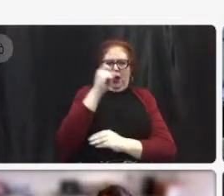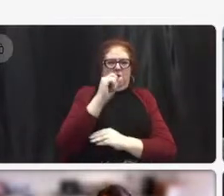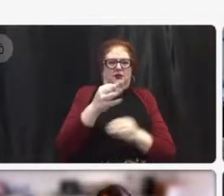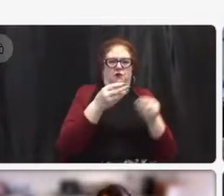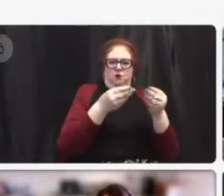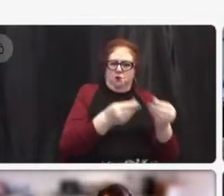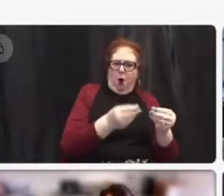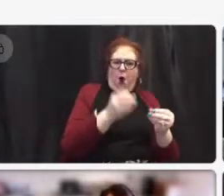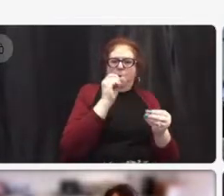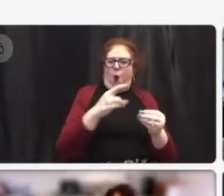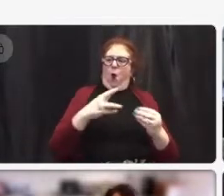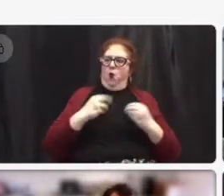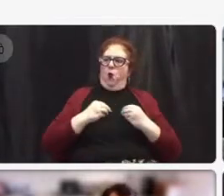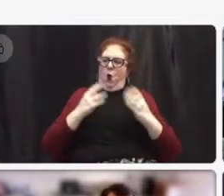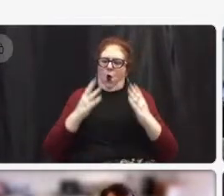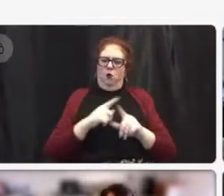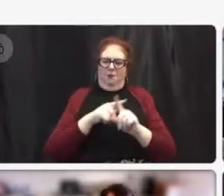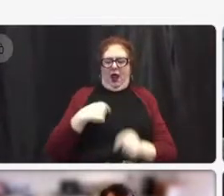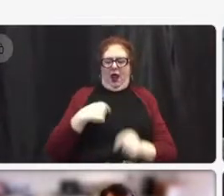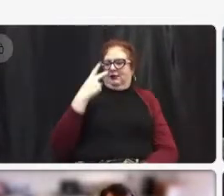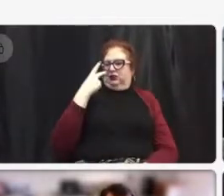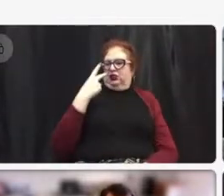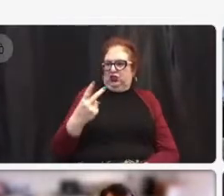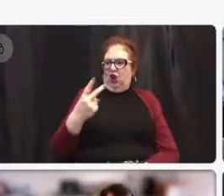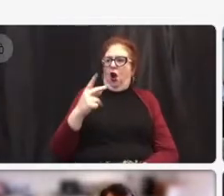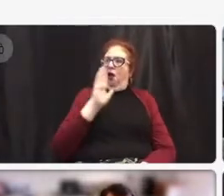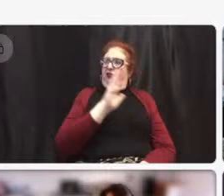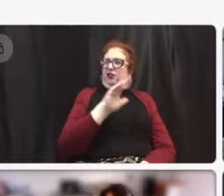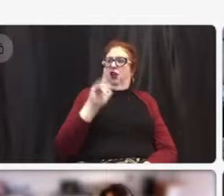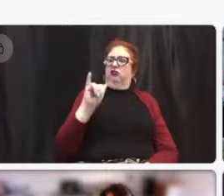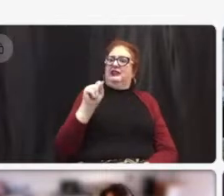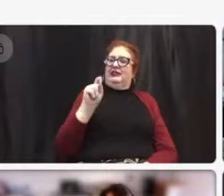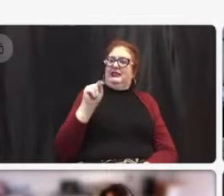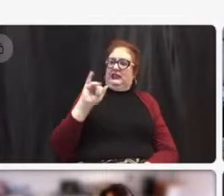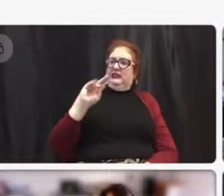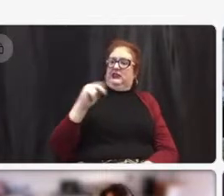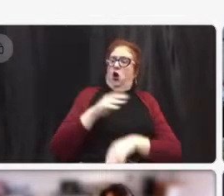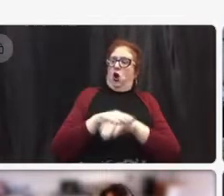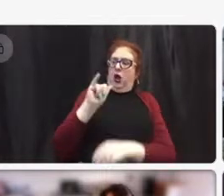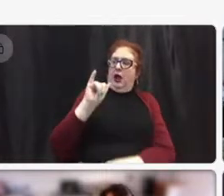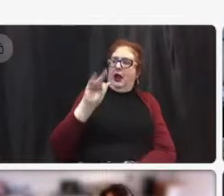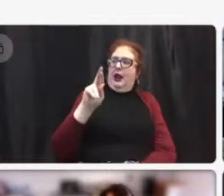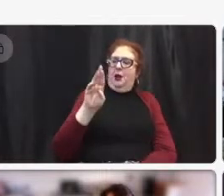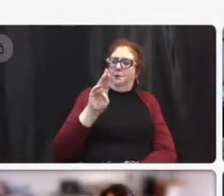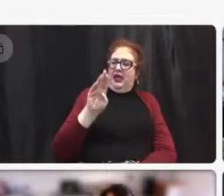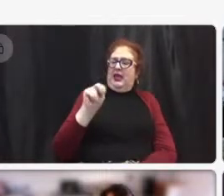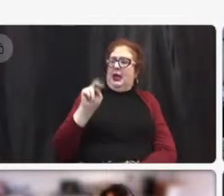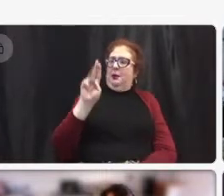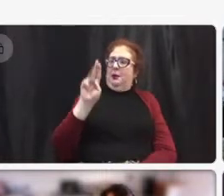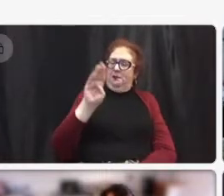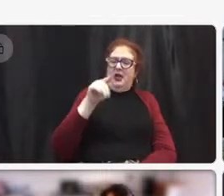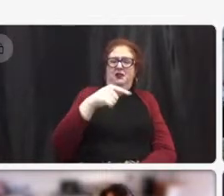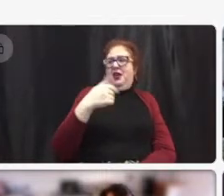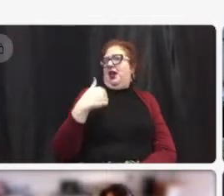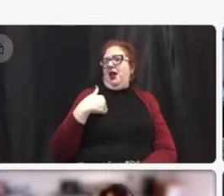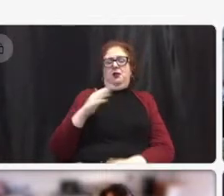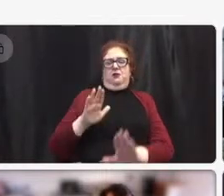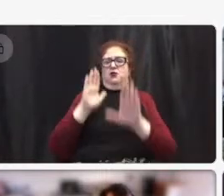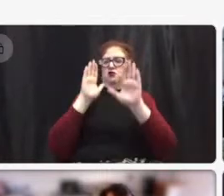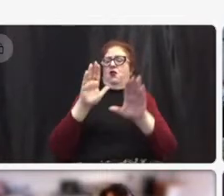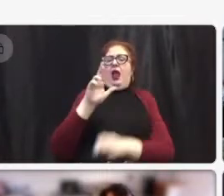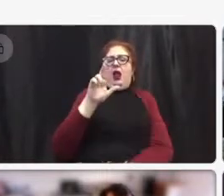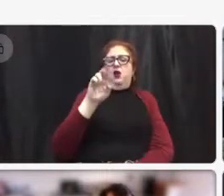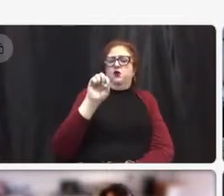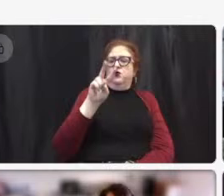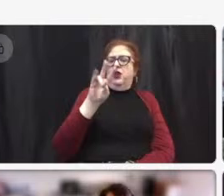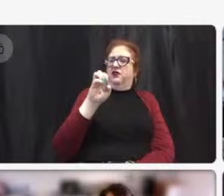saw their listing on Airbnb. They do a great job with the property. They have gotten great reviews from their customers.